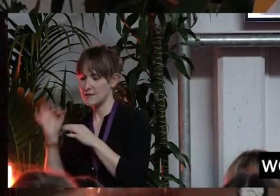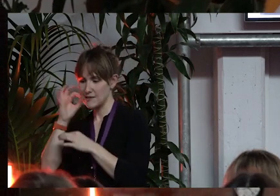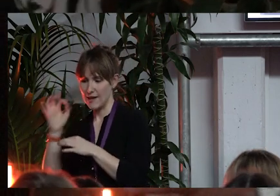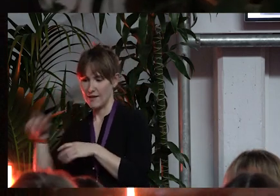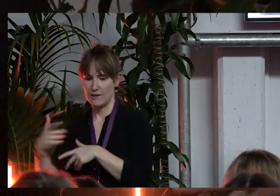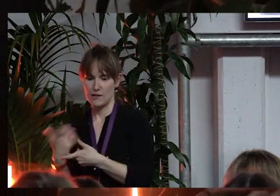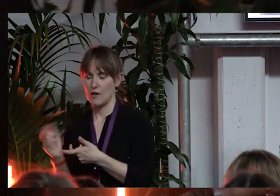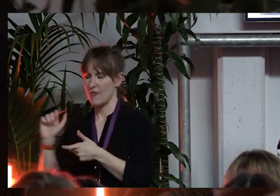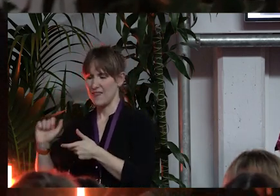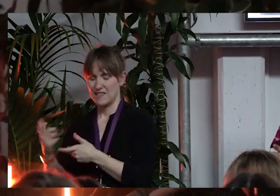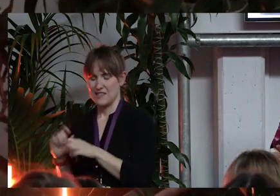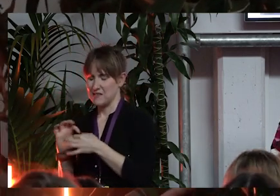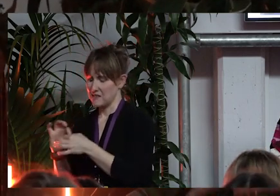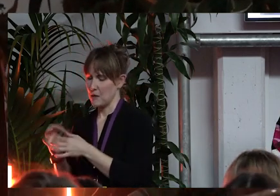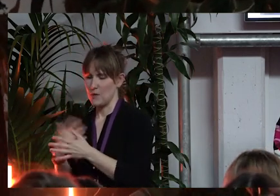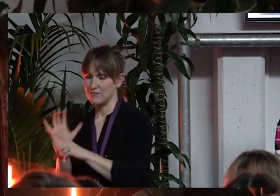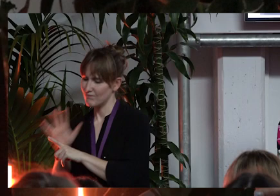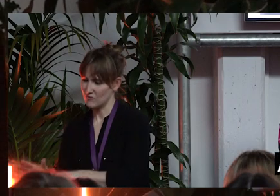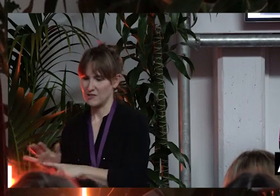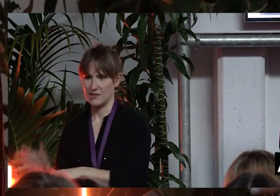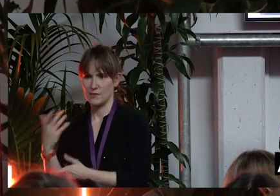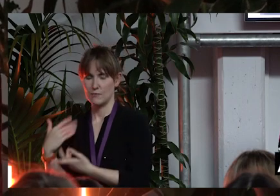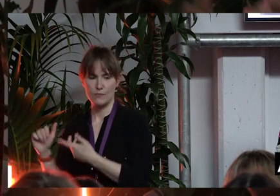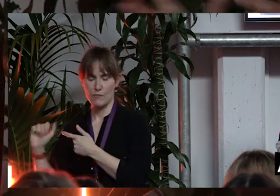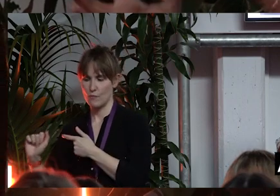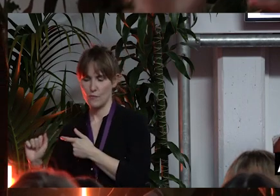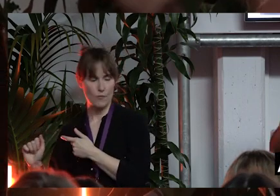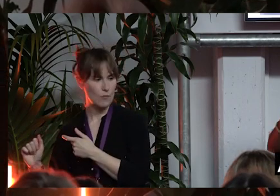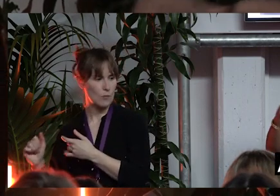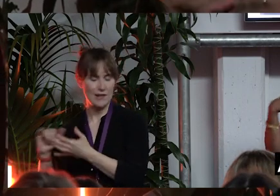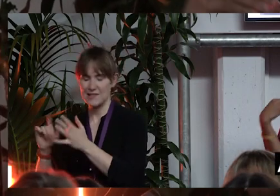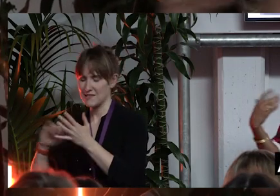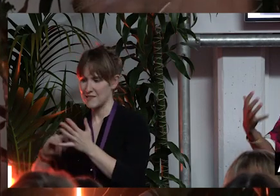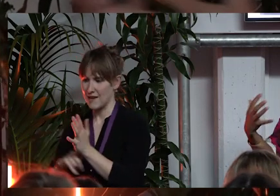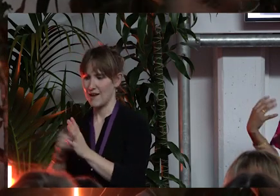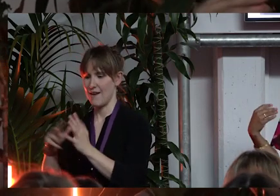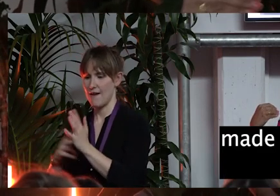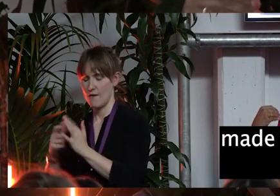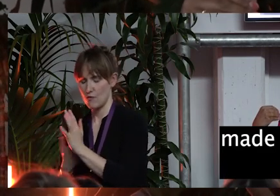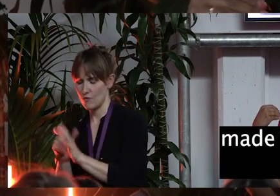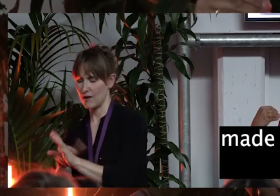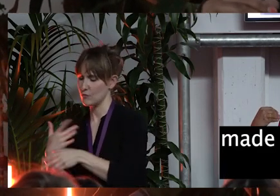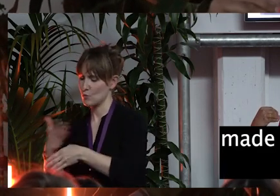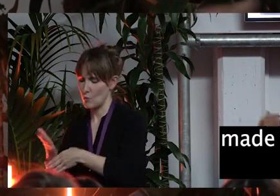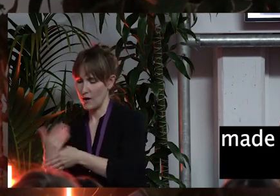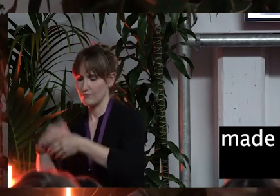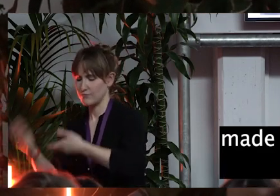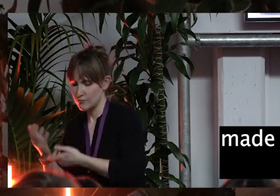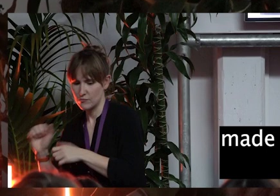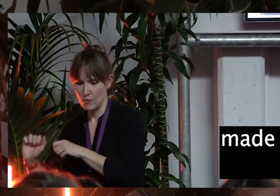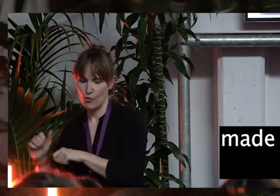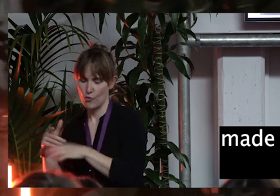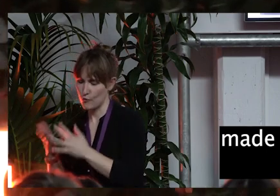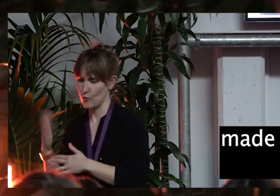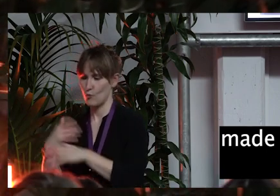slavery plantation. It just wasn't called slavery. And that is then how we've been made tea a global